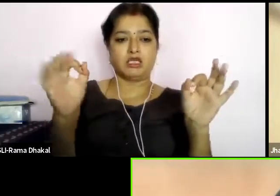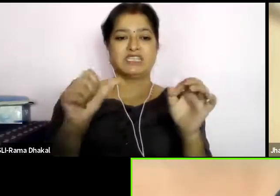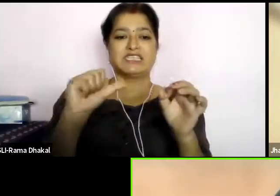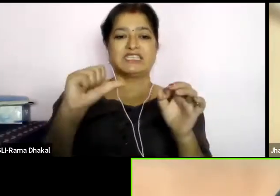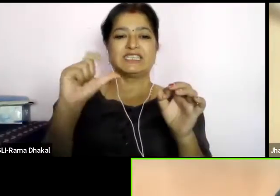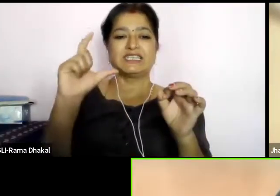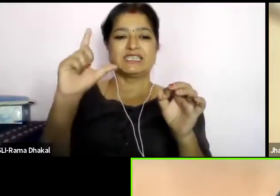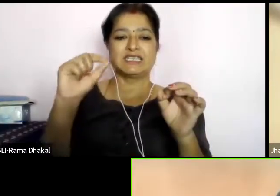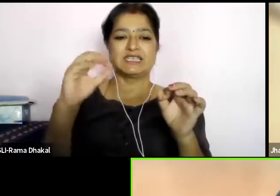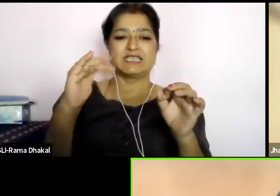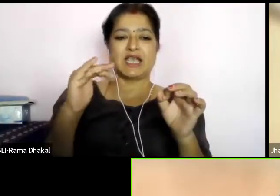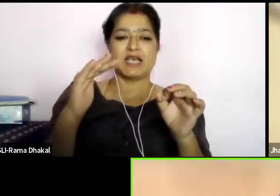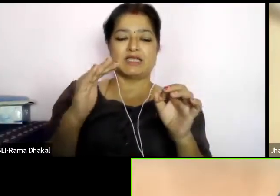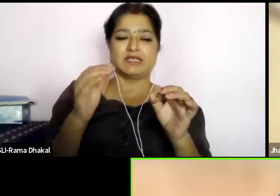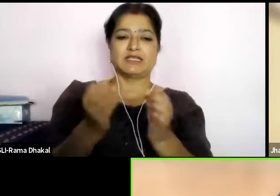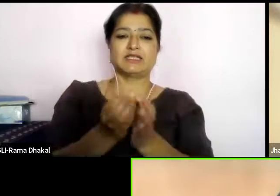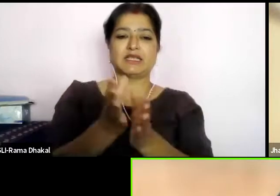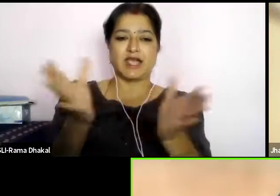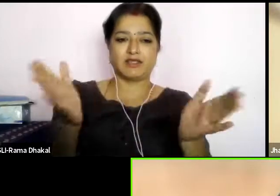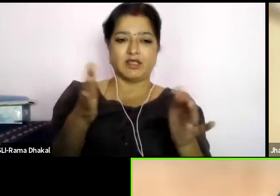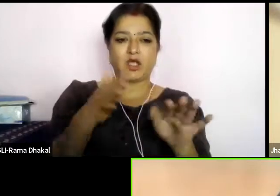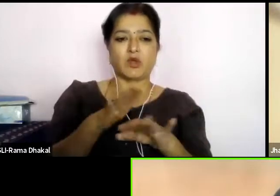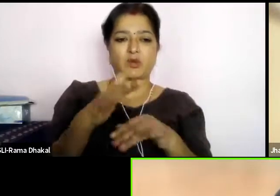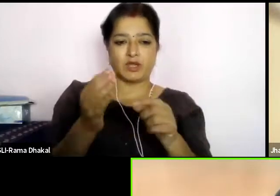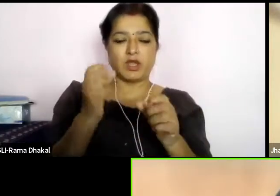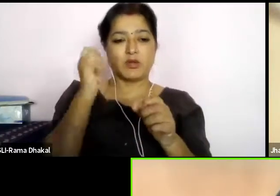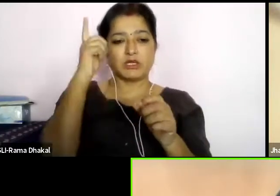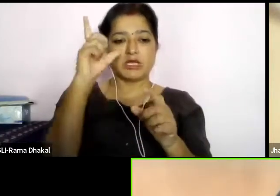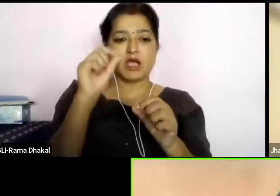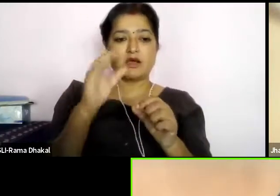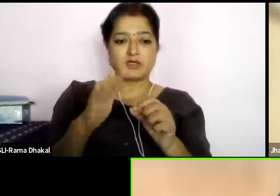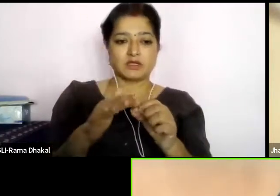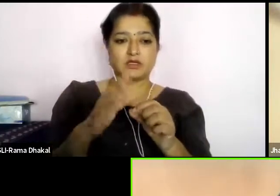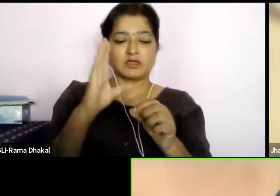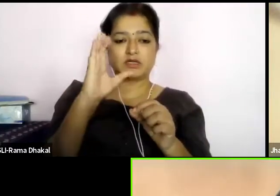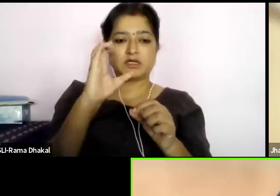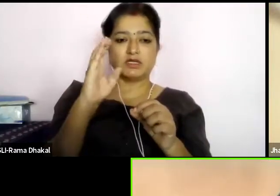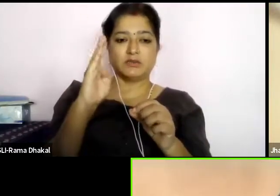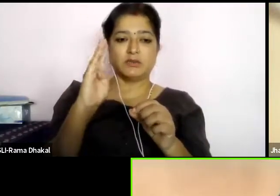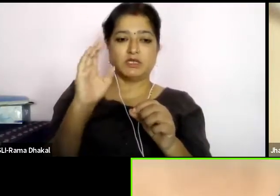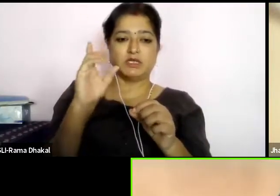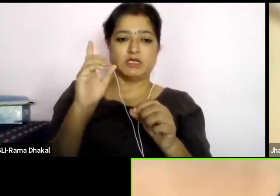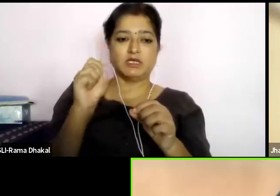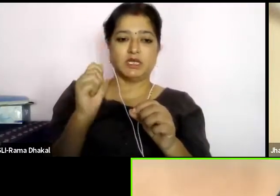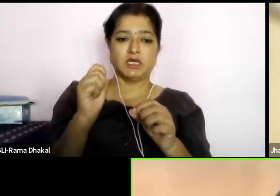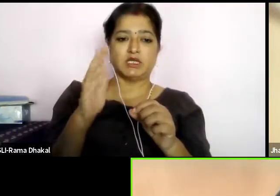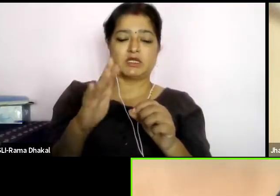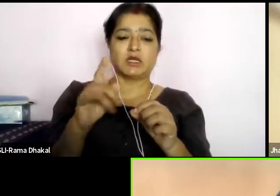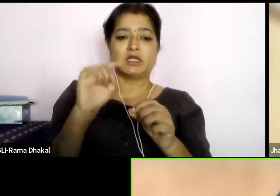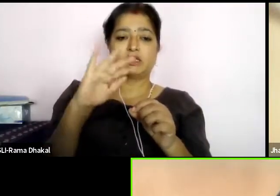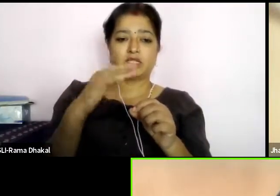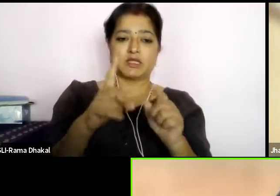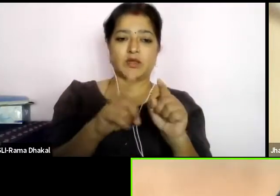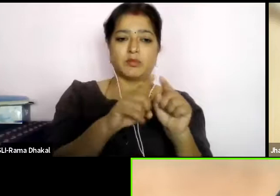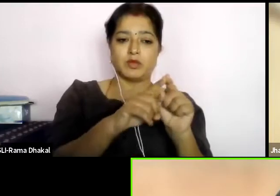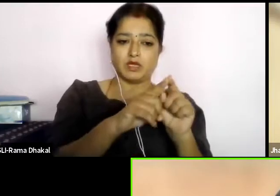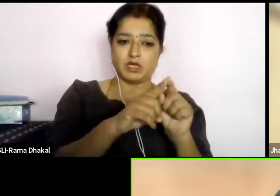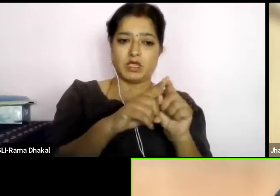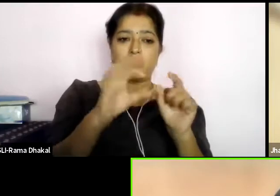I wanted to add on the second point. The third point is, I see that it is equally important to have